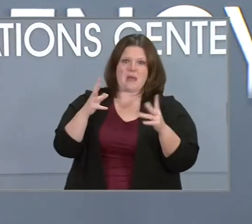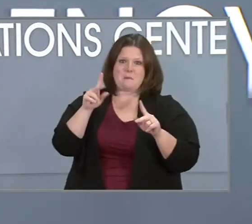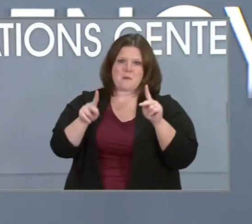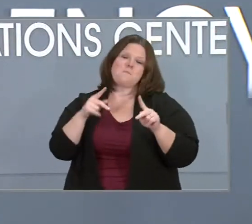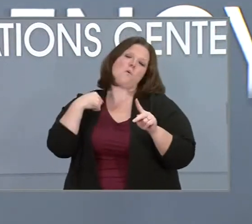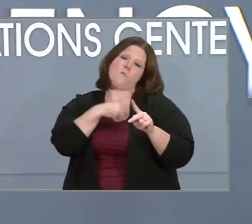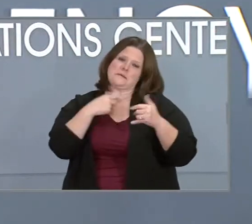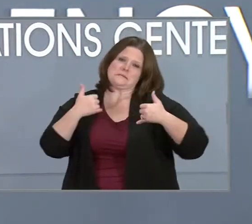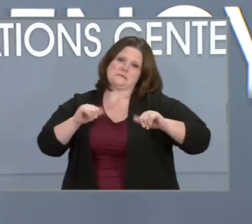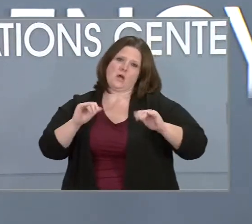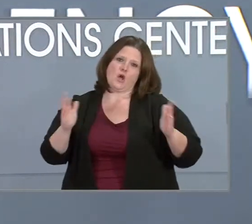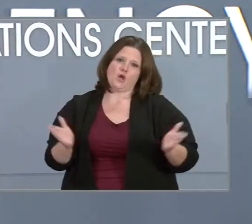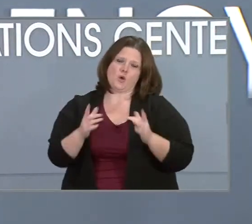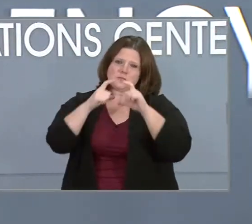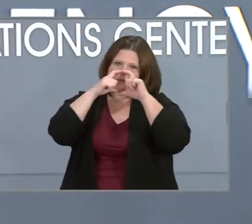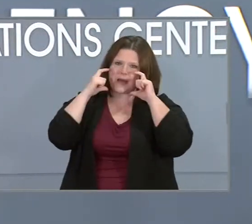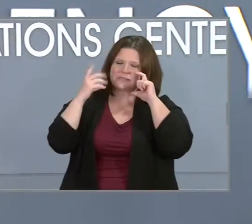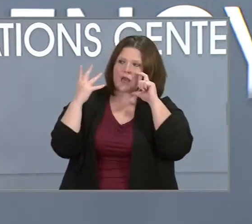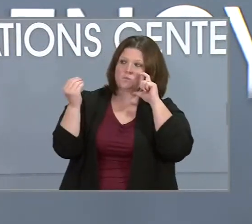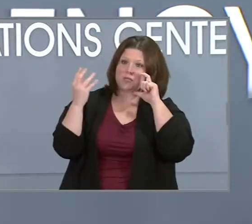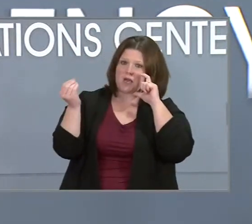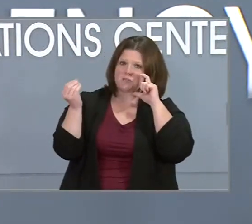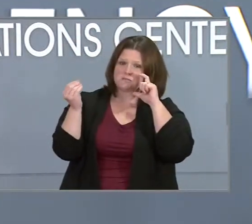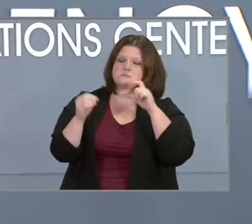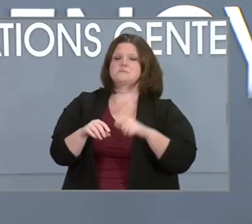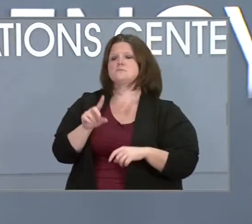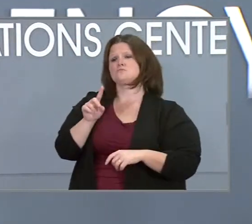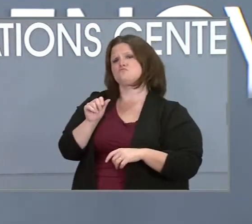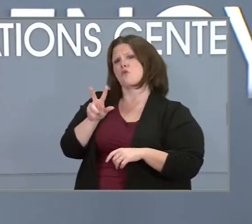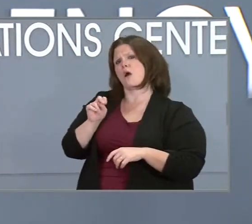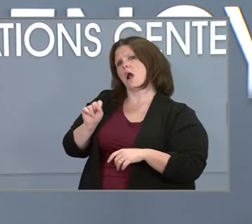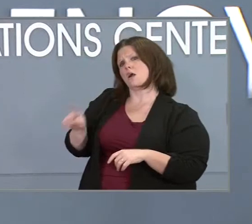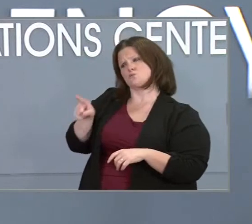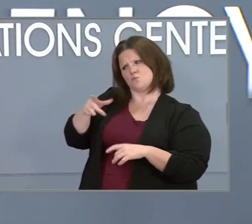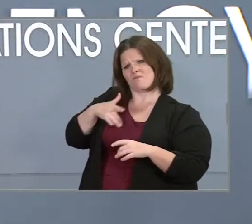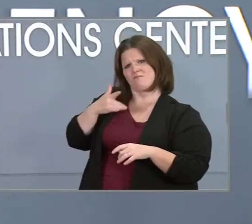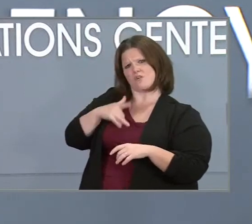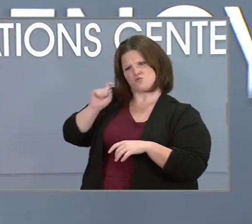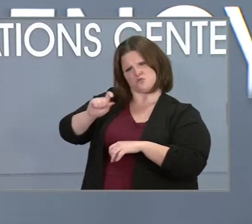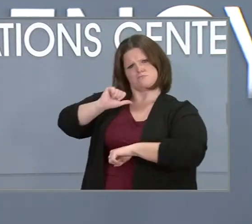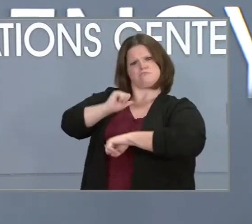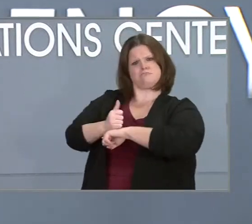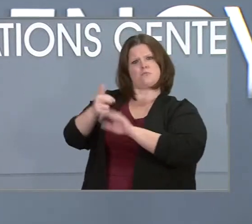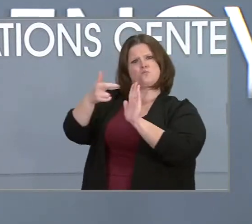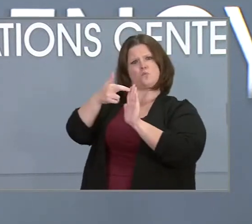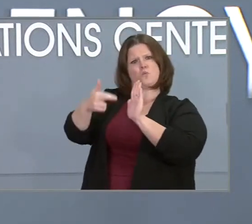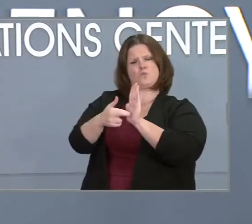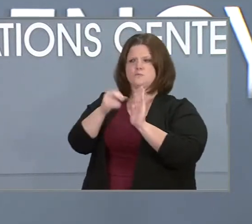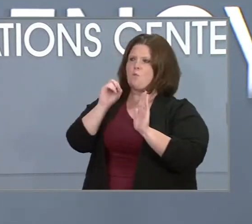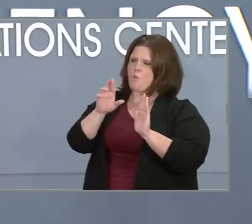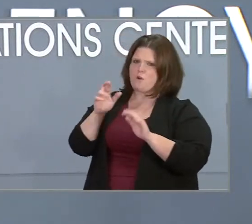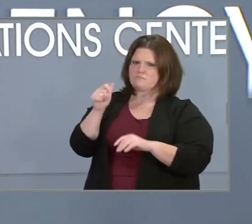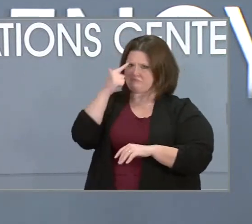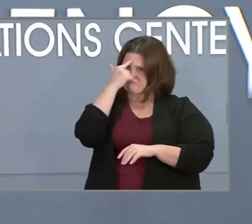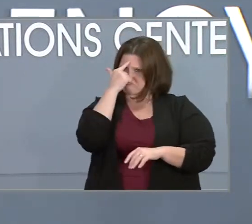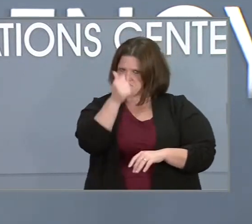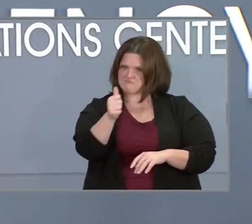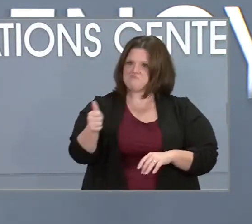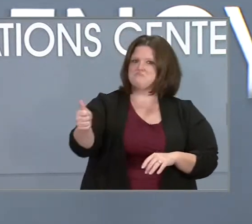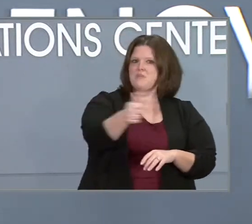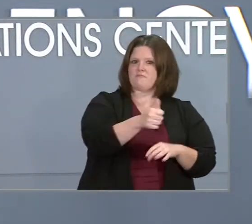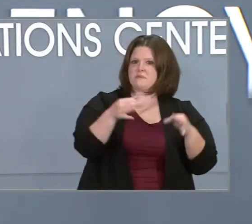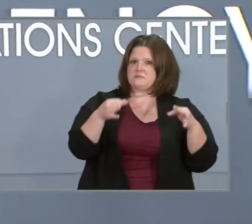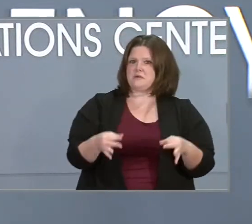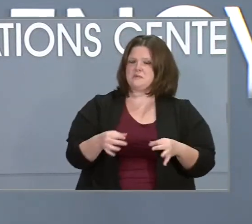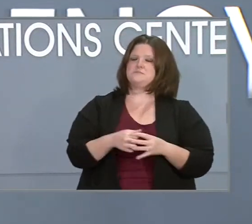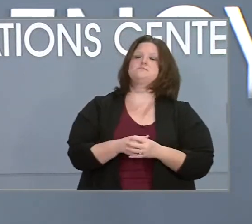mask outdoors as well. Do you think there should be rules around it, or it be up to the individual choosing what their risk factor is? Well, I think we've all learned a